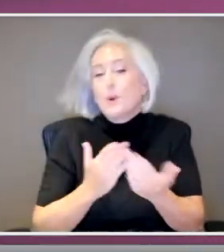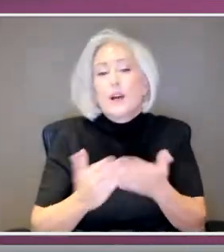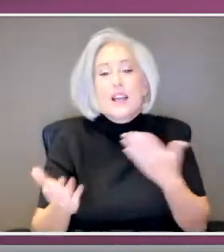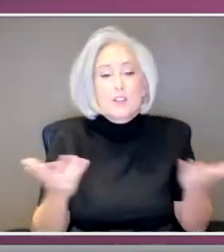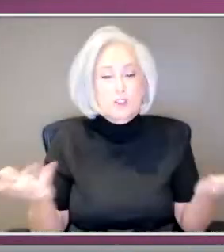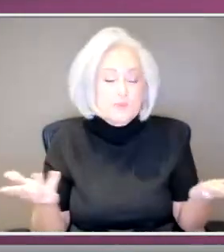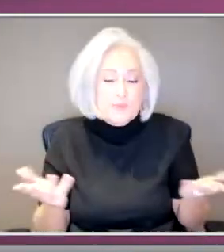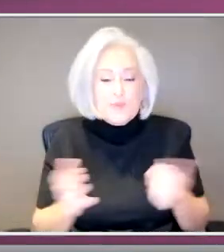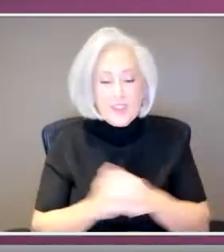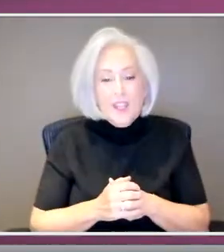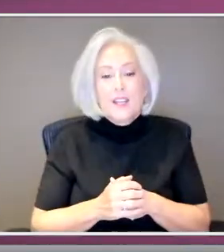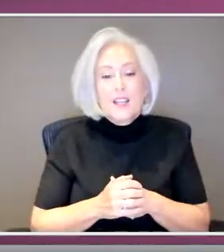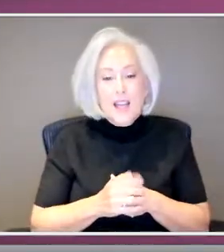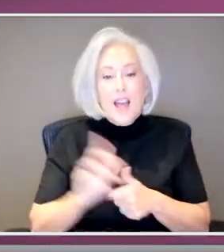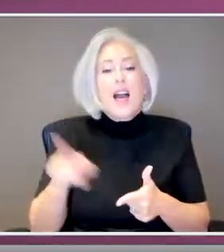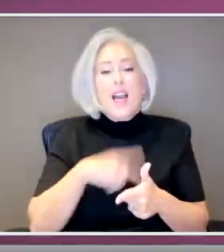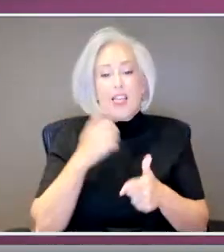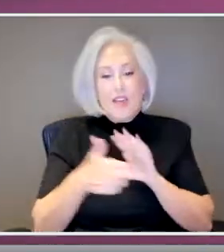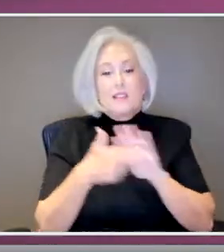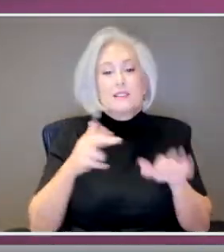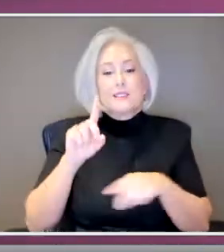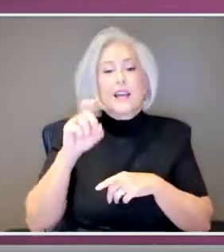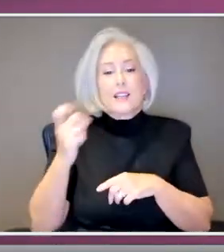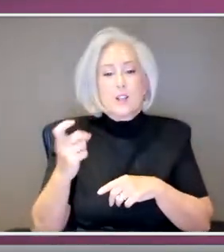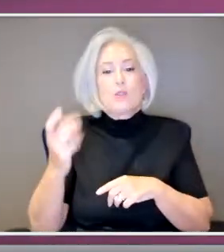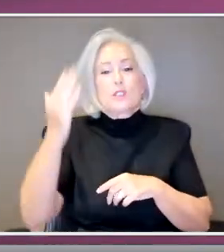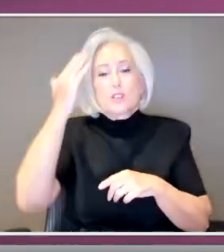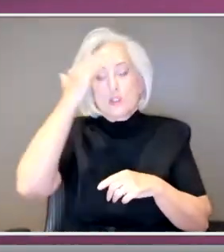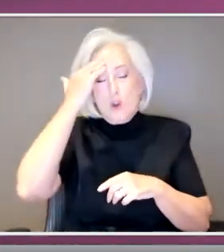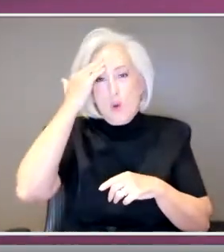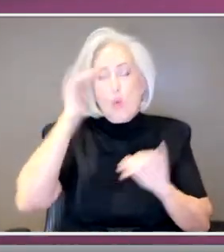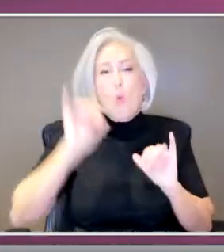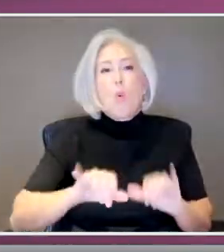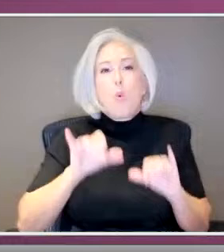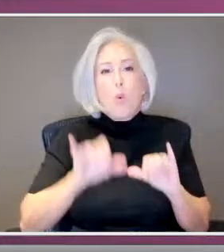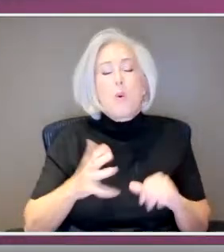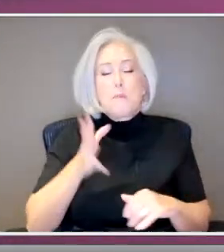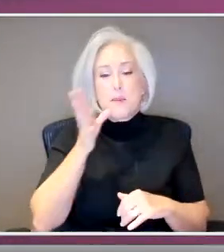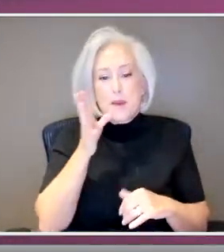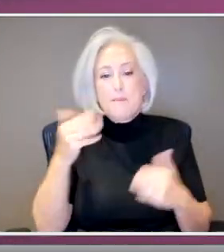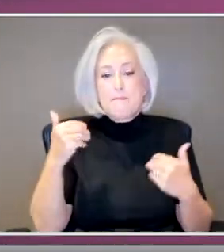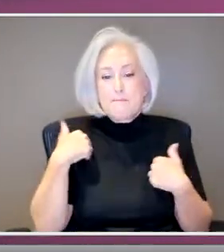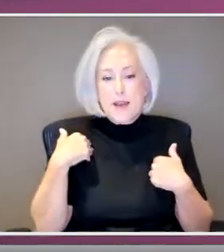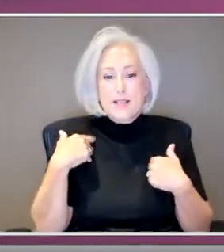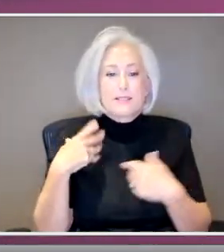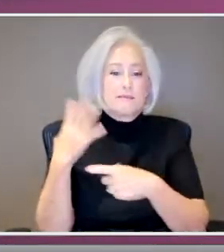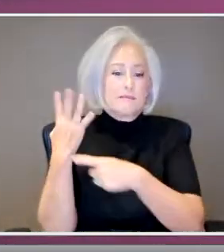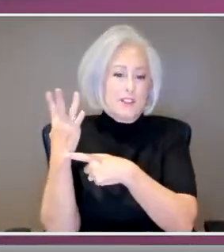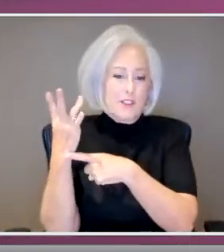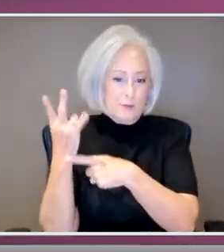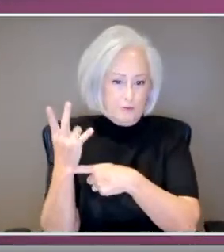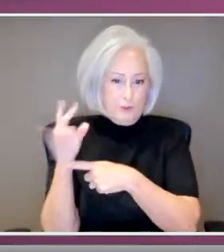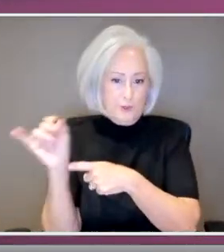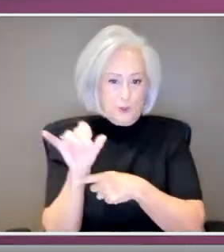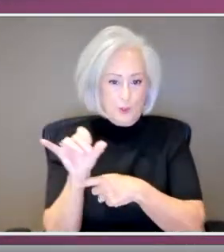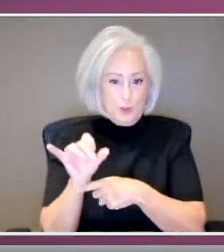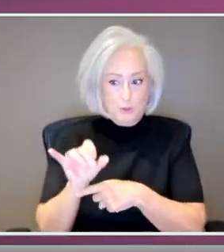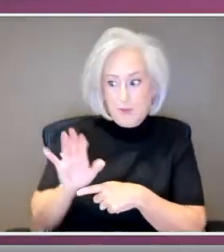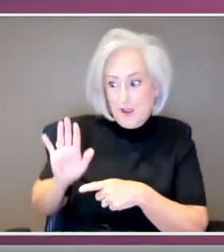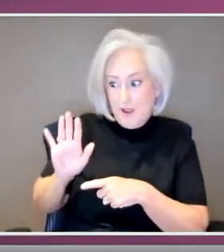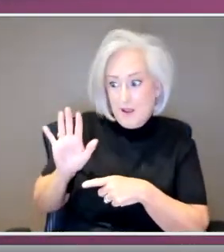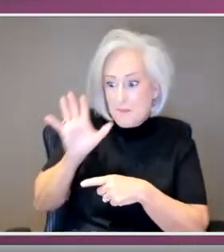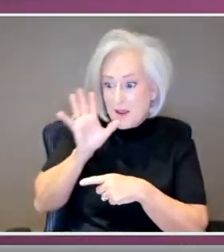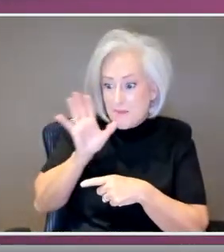you diagnosis know. and realizing my mom also has it, kind of just put the dots together. But nobody else on her side of the family Right. had